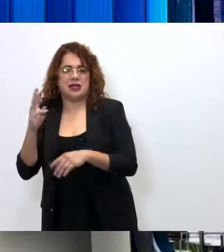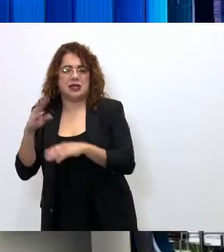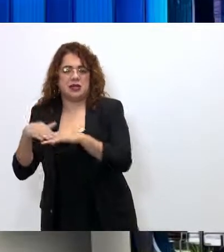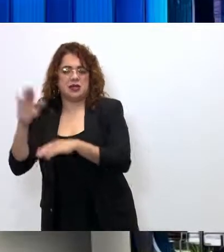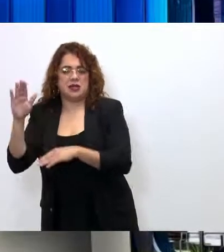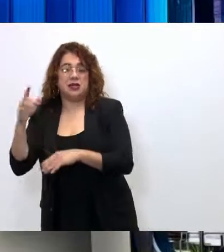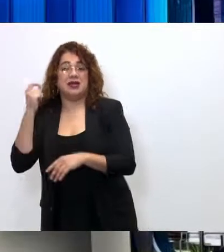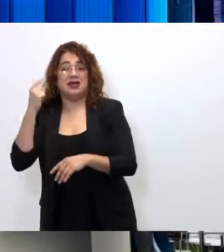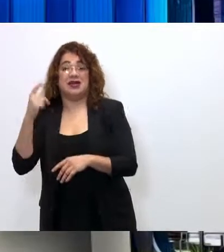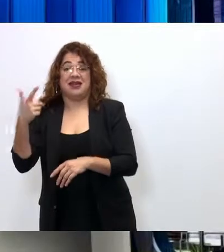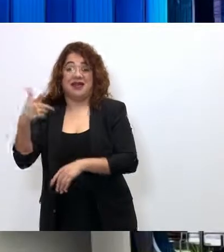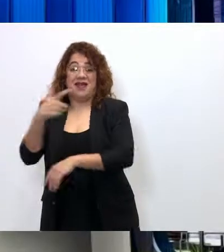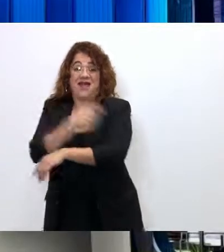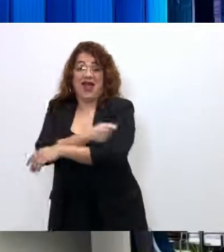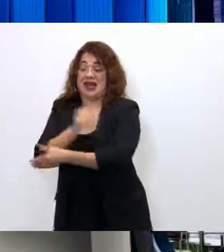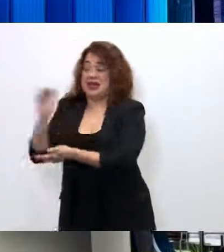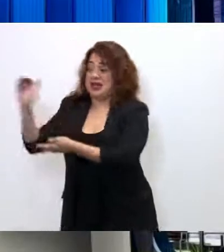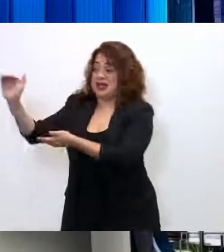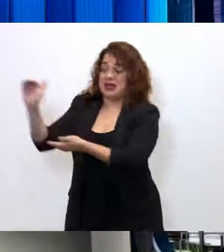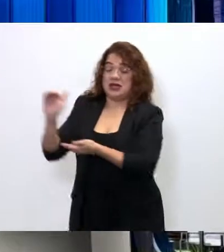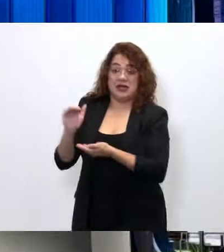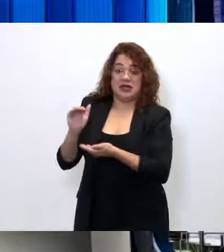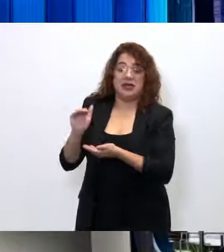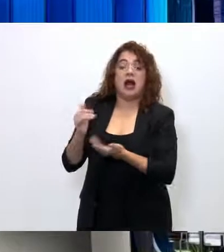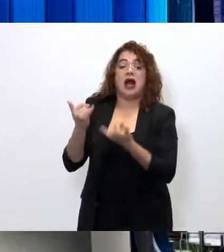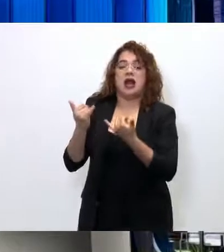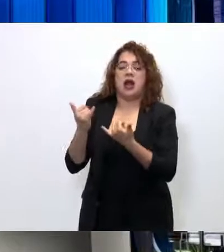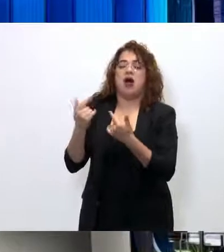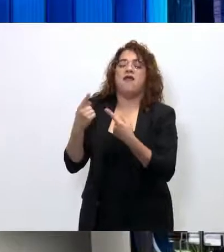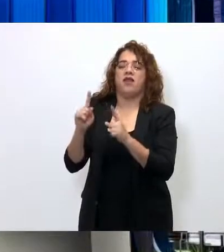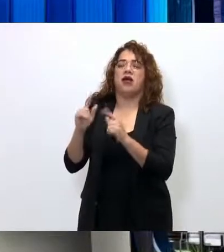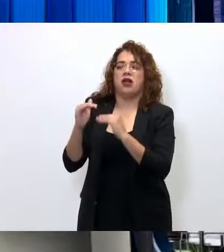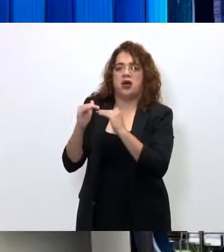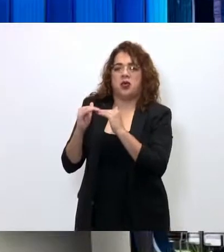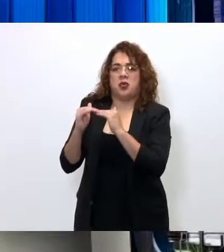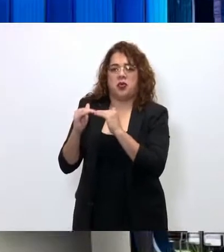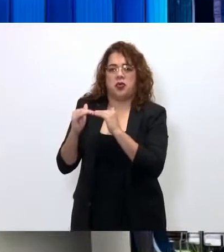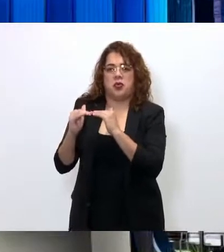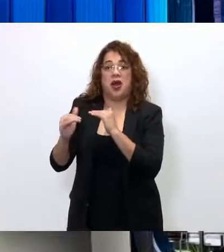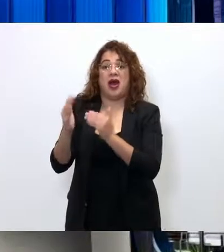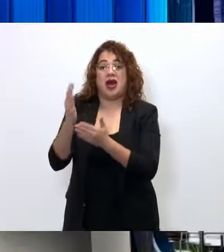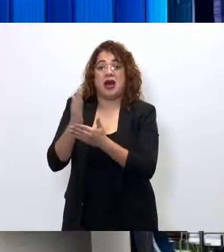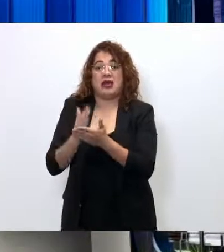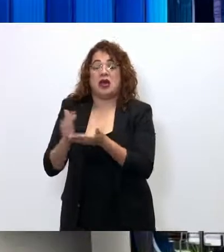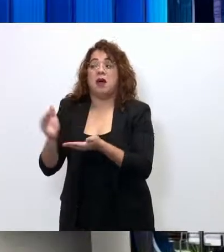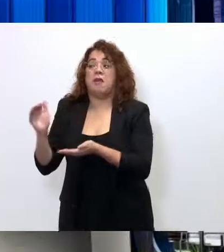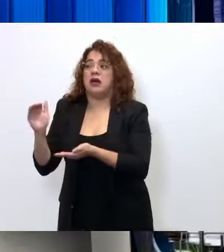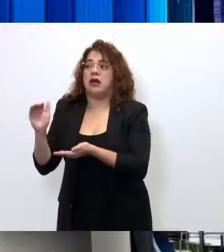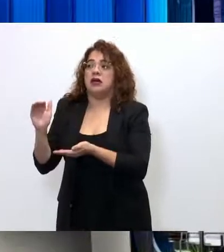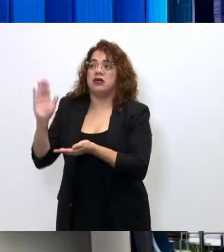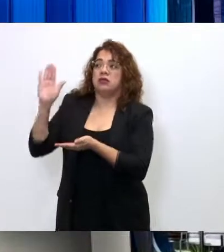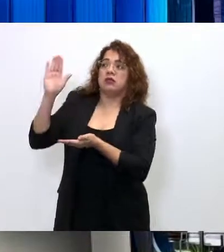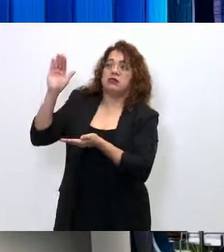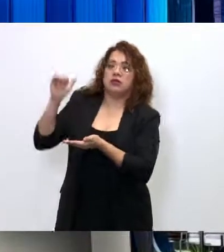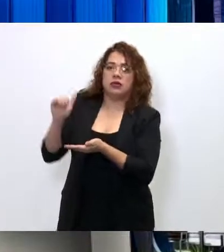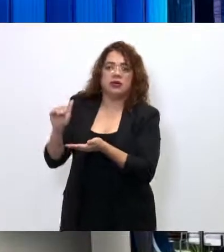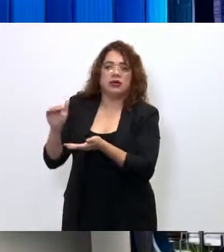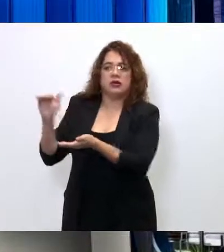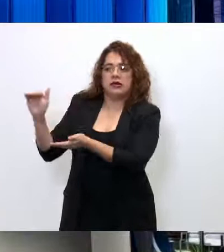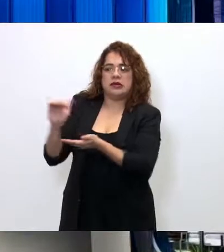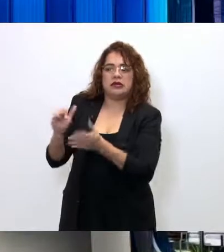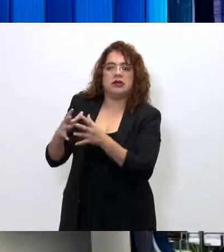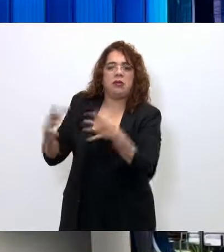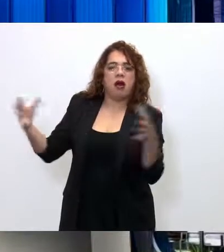issue. So it has stabilized. We saw some increase a couple weeks ago. It has stabilized. We're